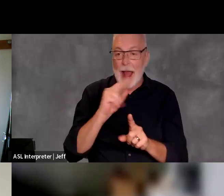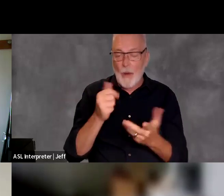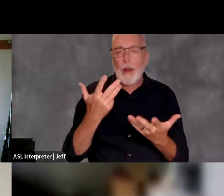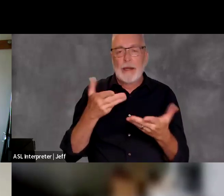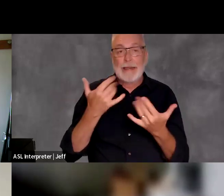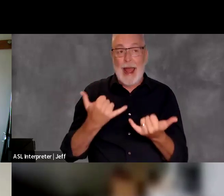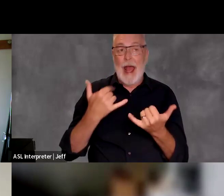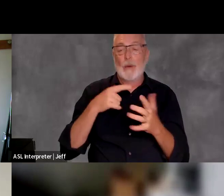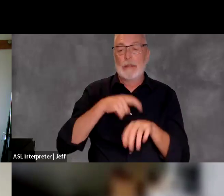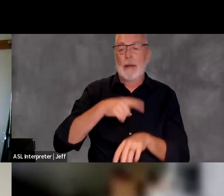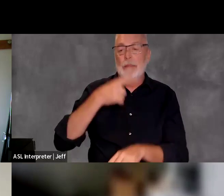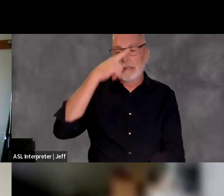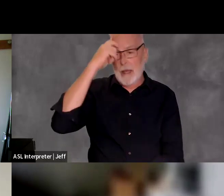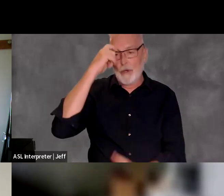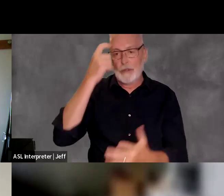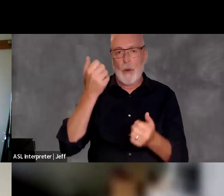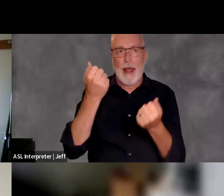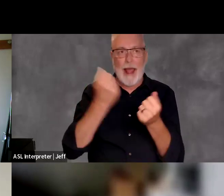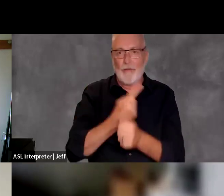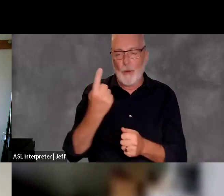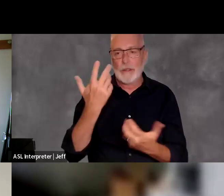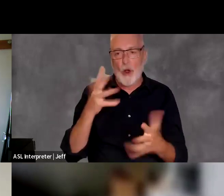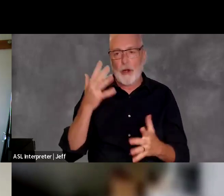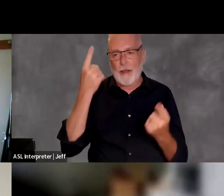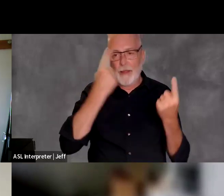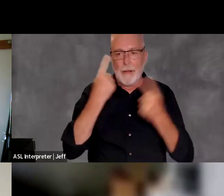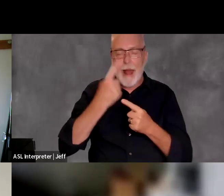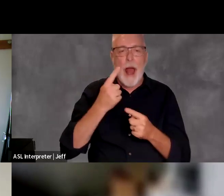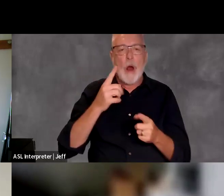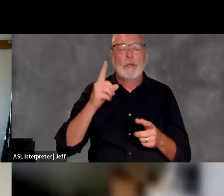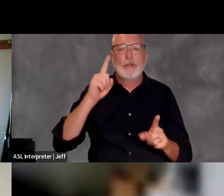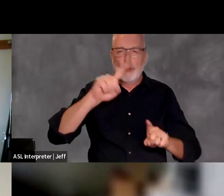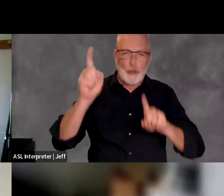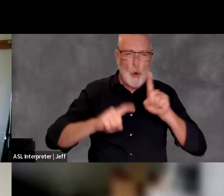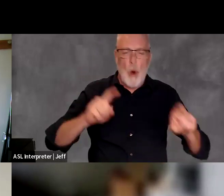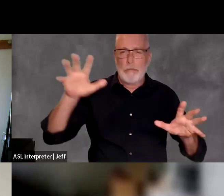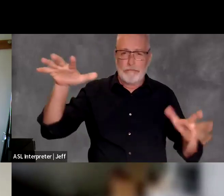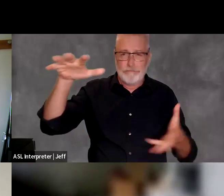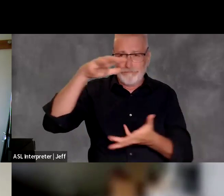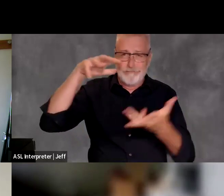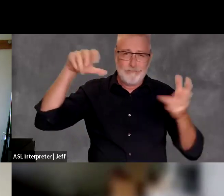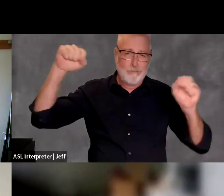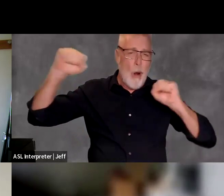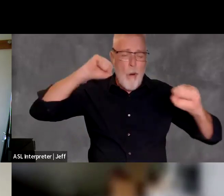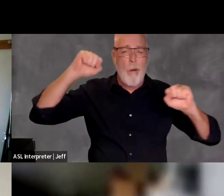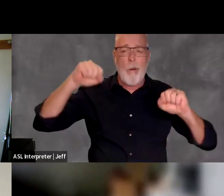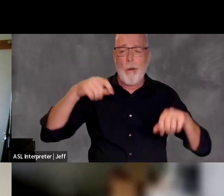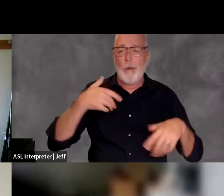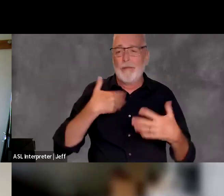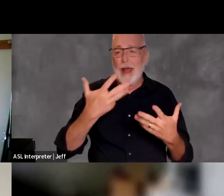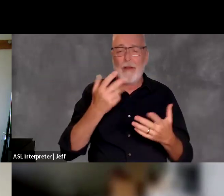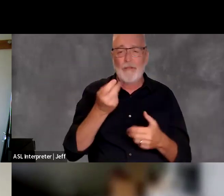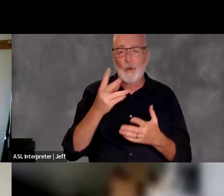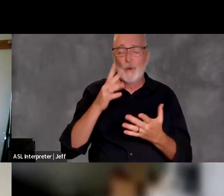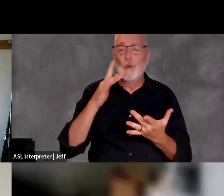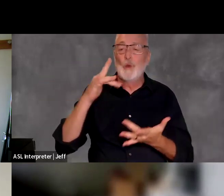now, so probably the one that is on everybody's mind is thunderstorms. We've had so many over the last few months. We've had some tornado